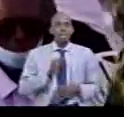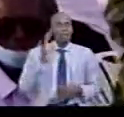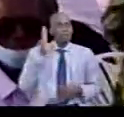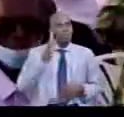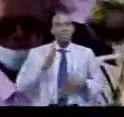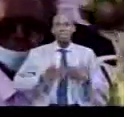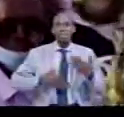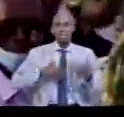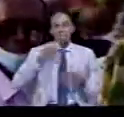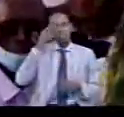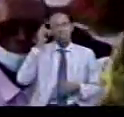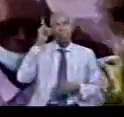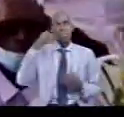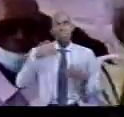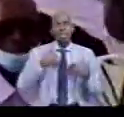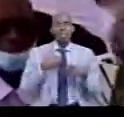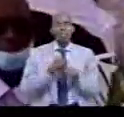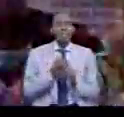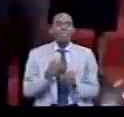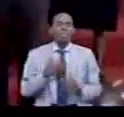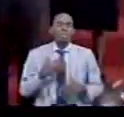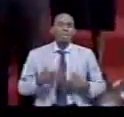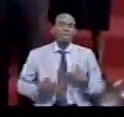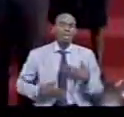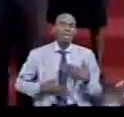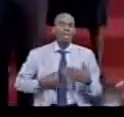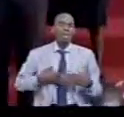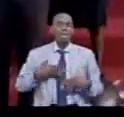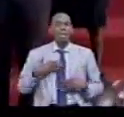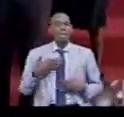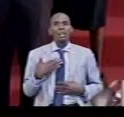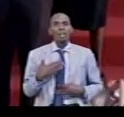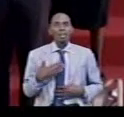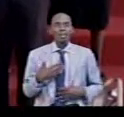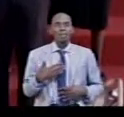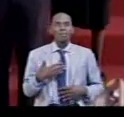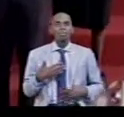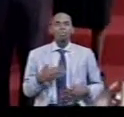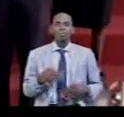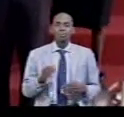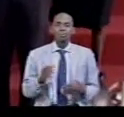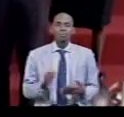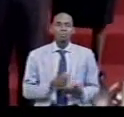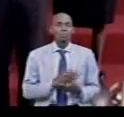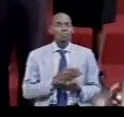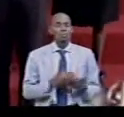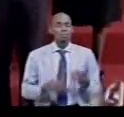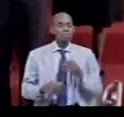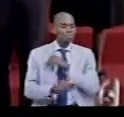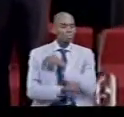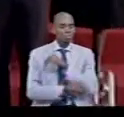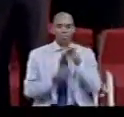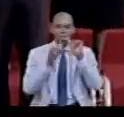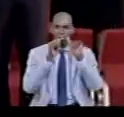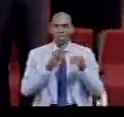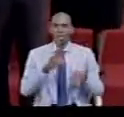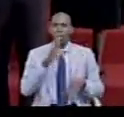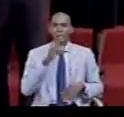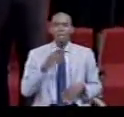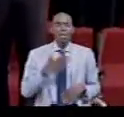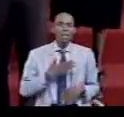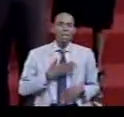I will rejoice, for he has made me glad. Oh, Abraham's blessings are